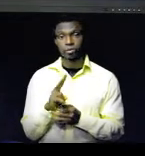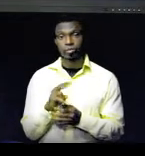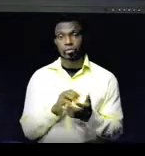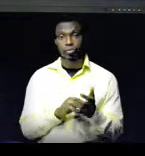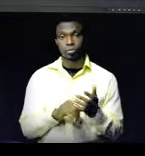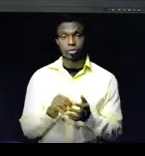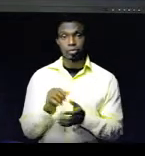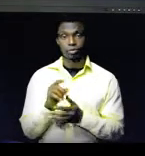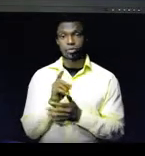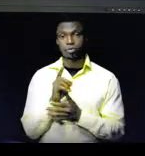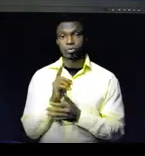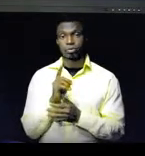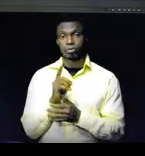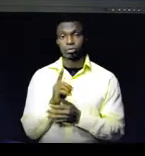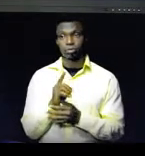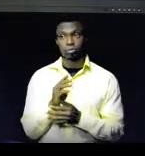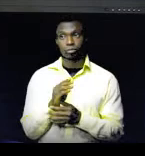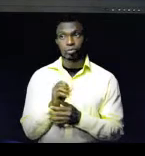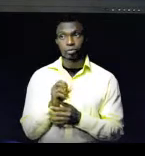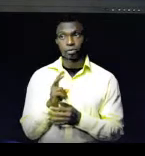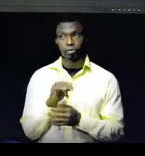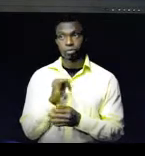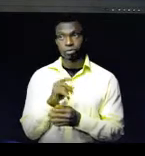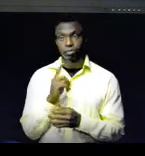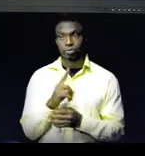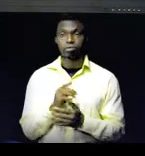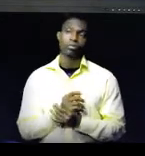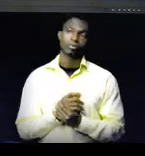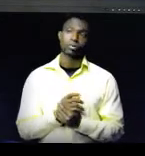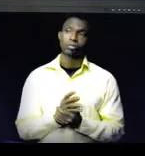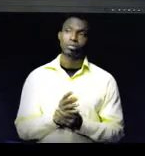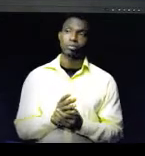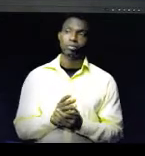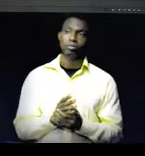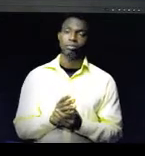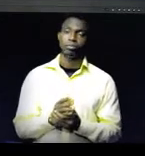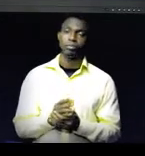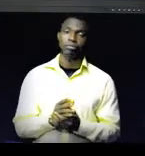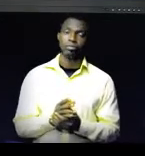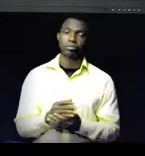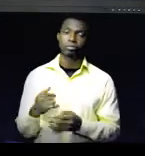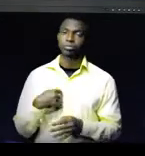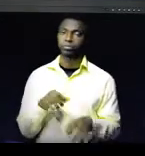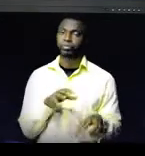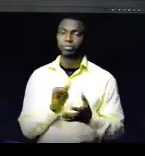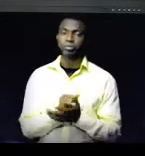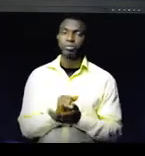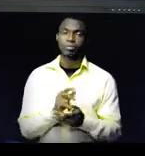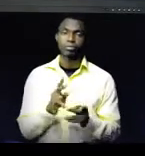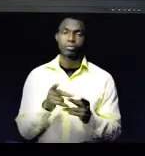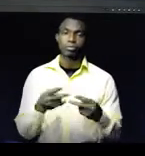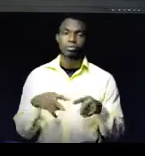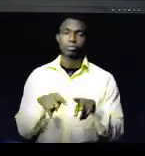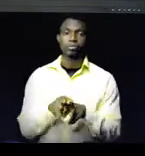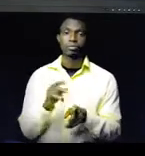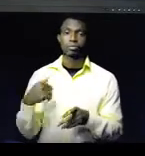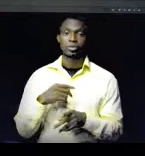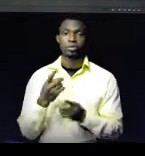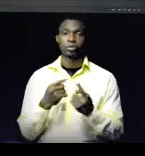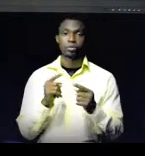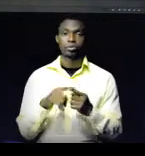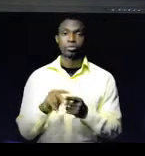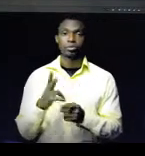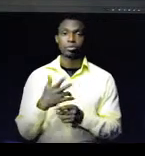2 minus 1 base 2 is 1 base 2. Alright, so we're done with that